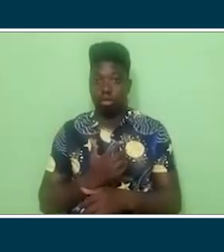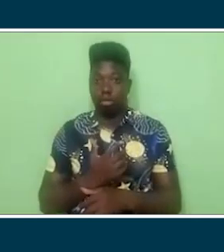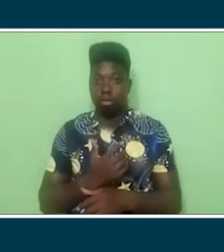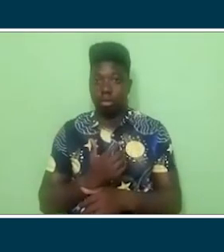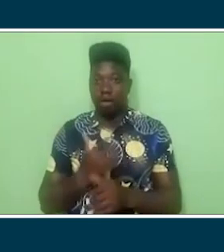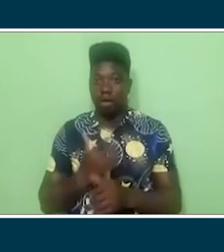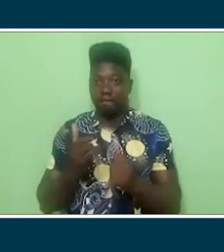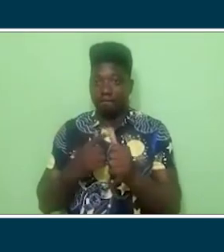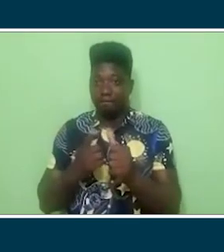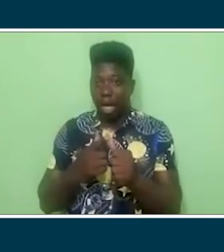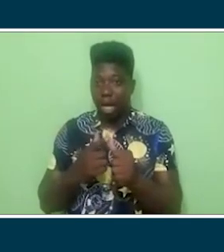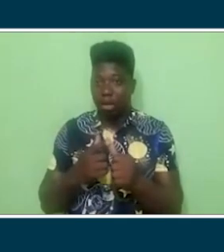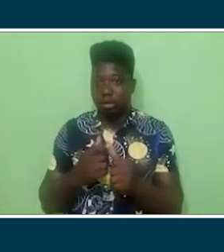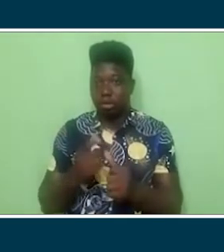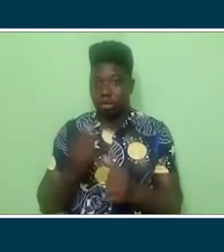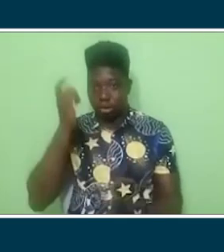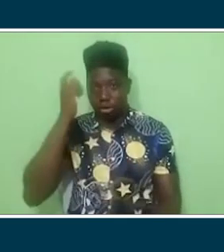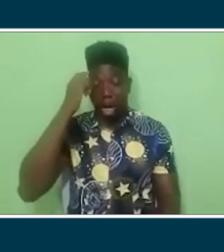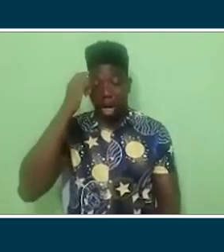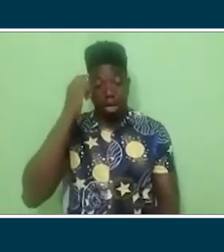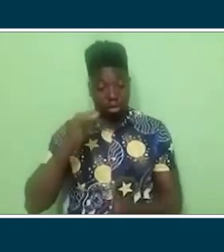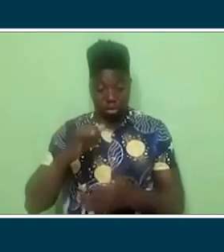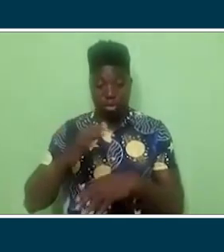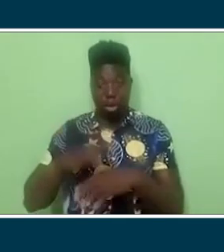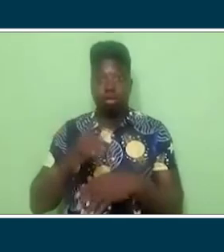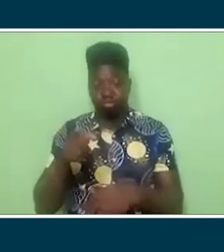those are my thoughts on that.